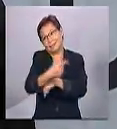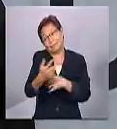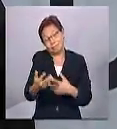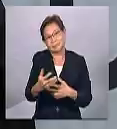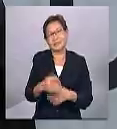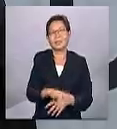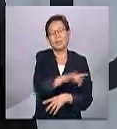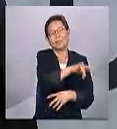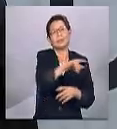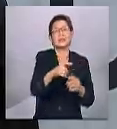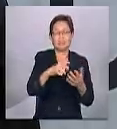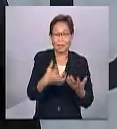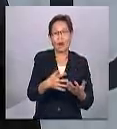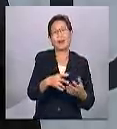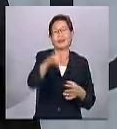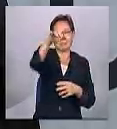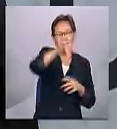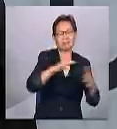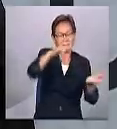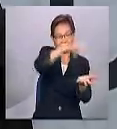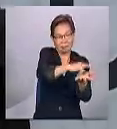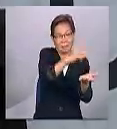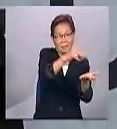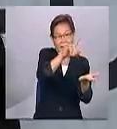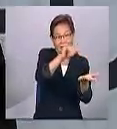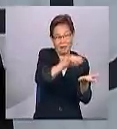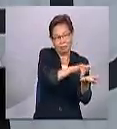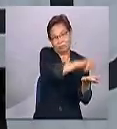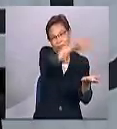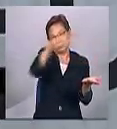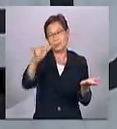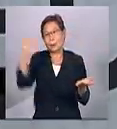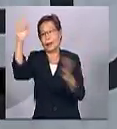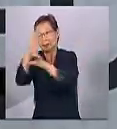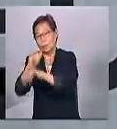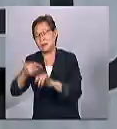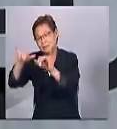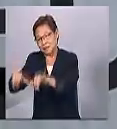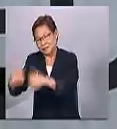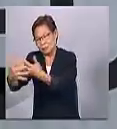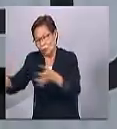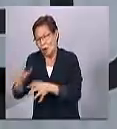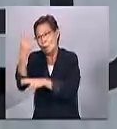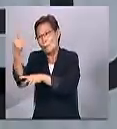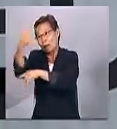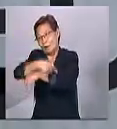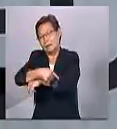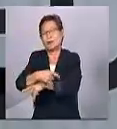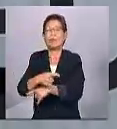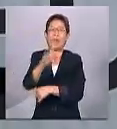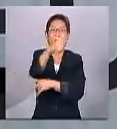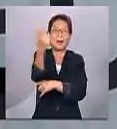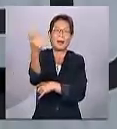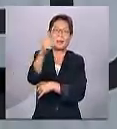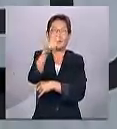is, they will allow them to transit in KLIA back to Sabah and Sarawak, and they'll be quarantined there for 14 days. But for the rest, they have to